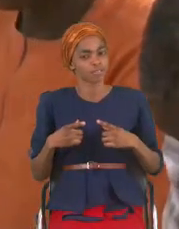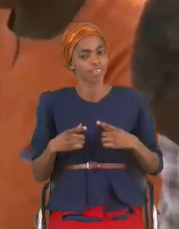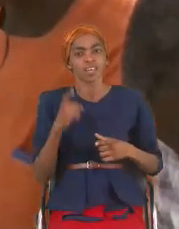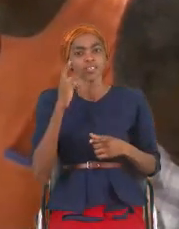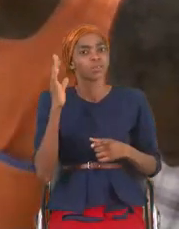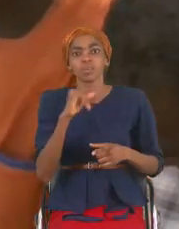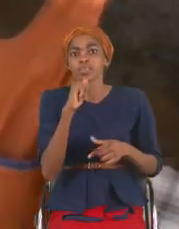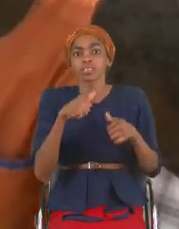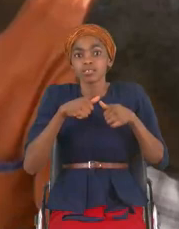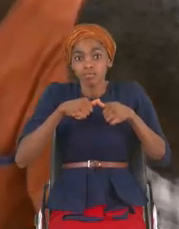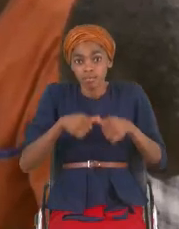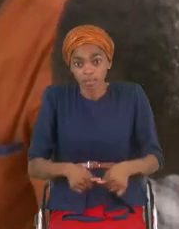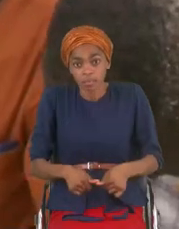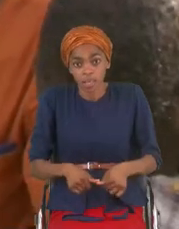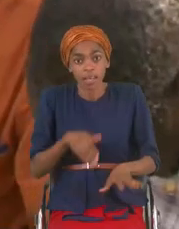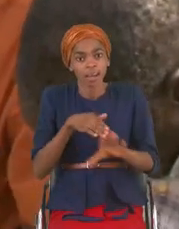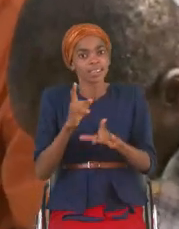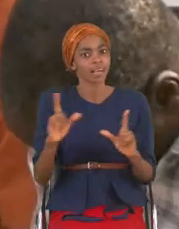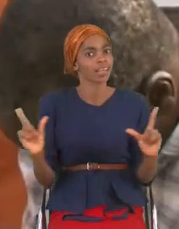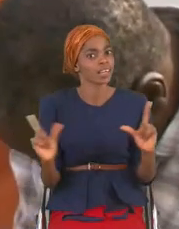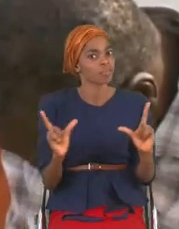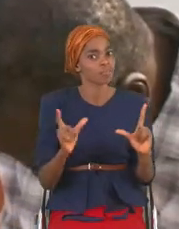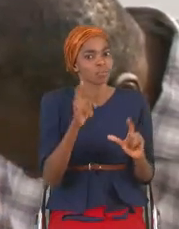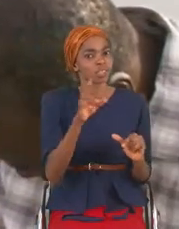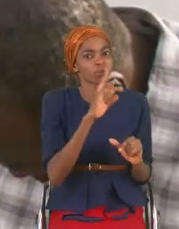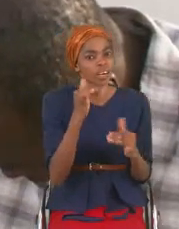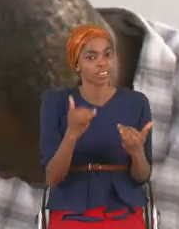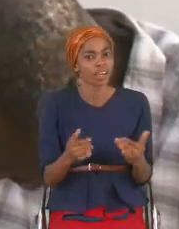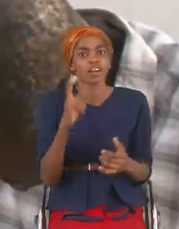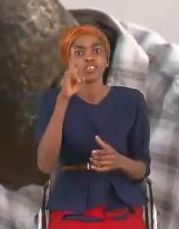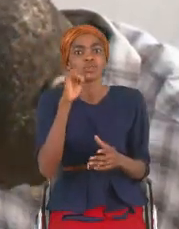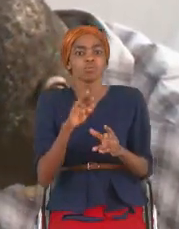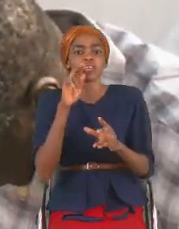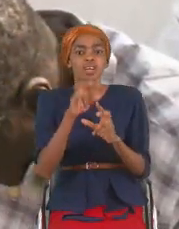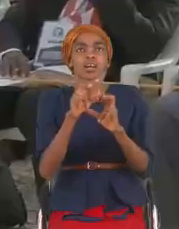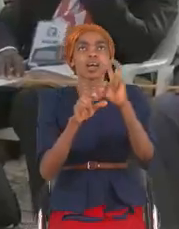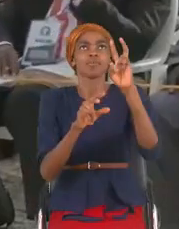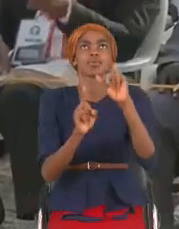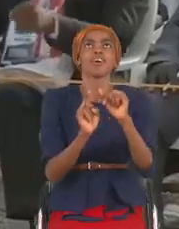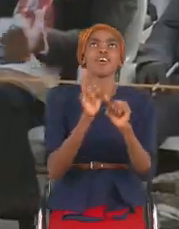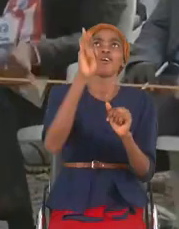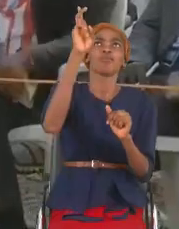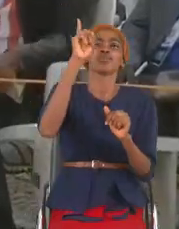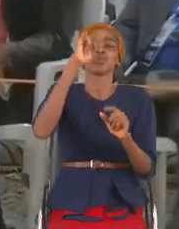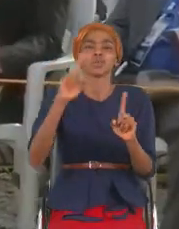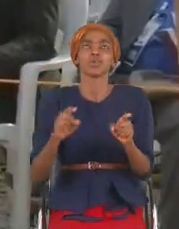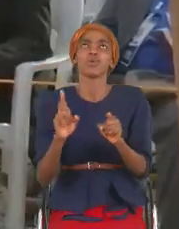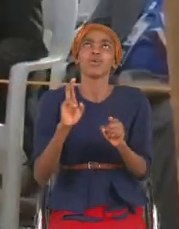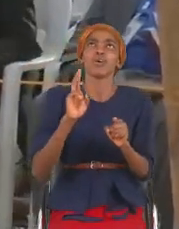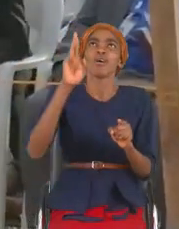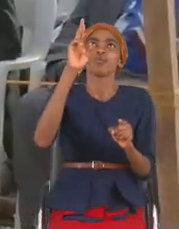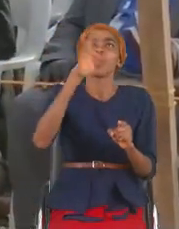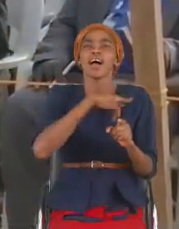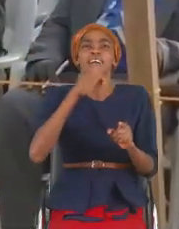not remain at this level where you are now. You will climb up. You will go up. You